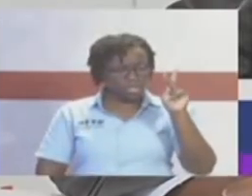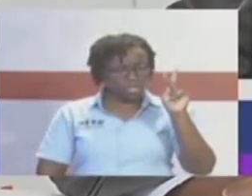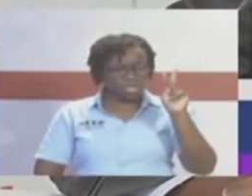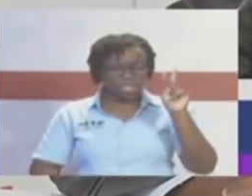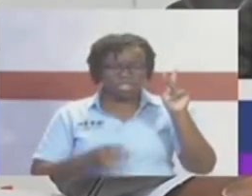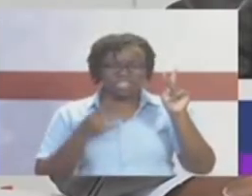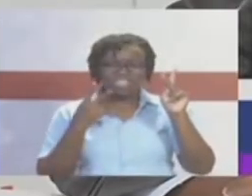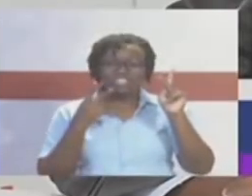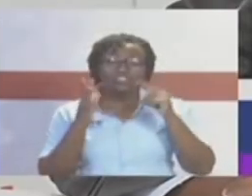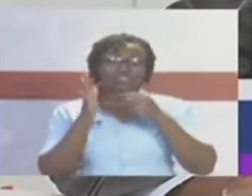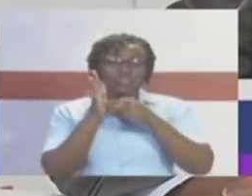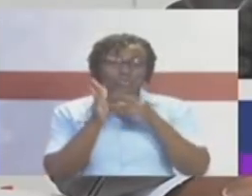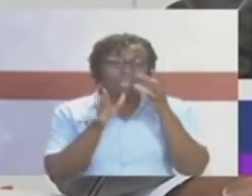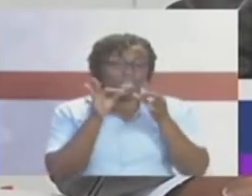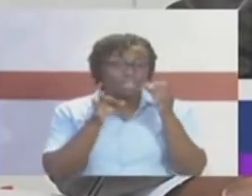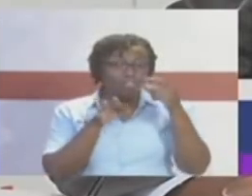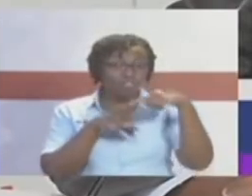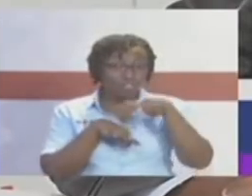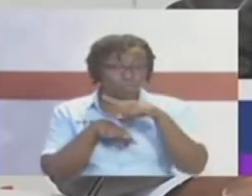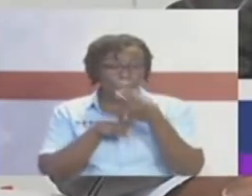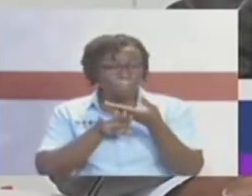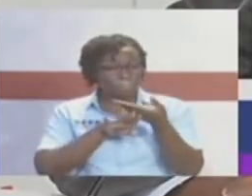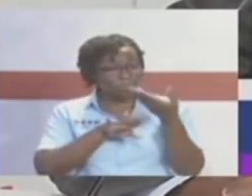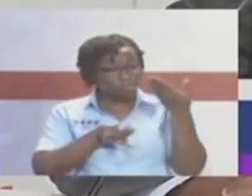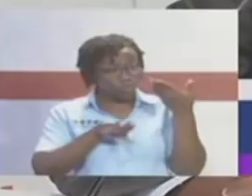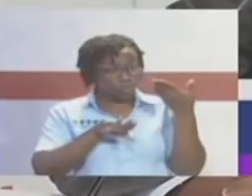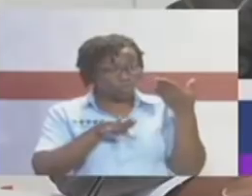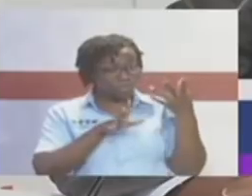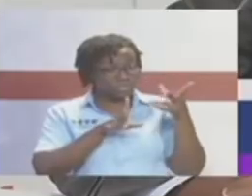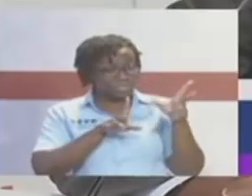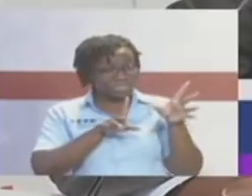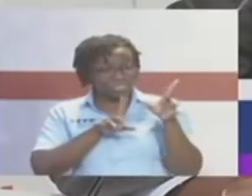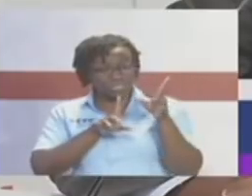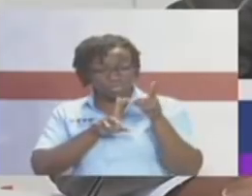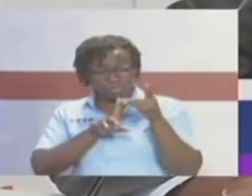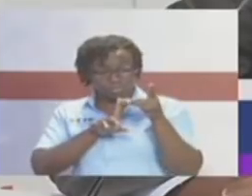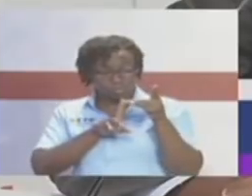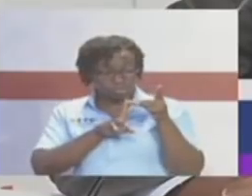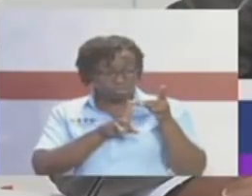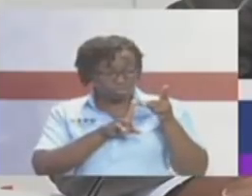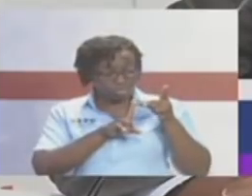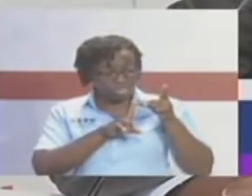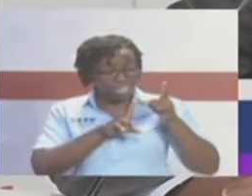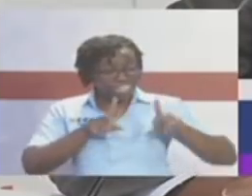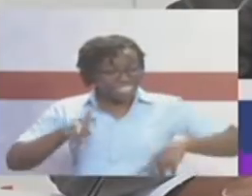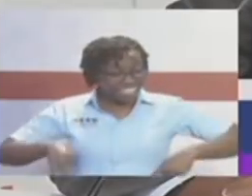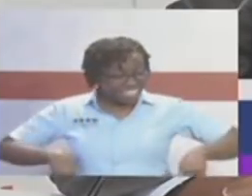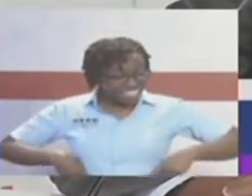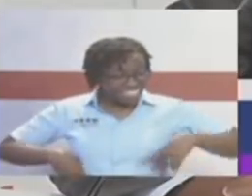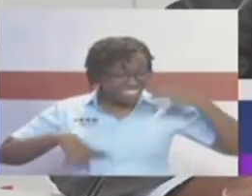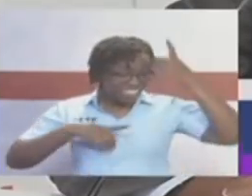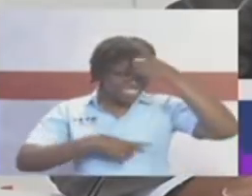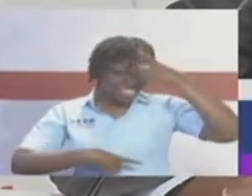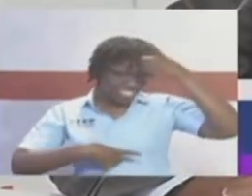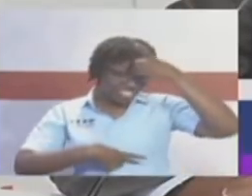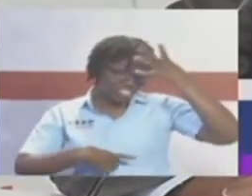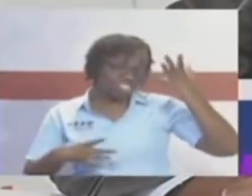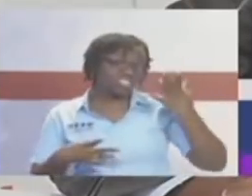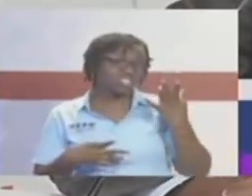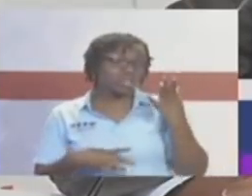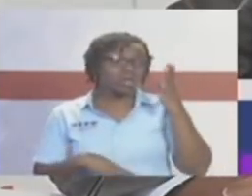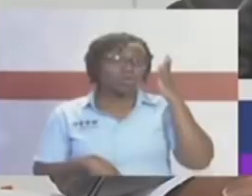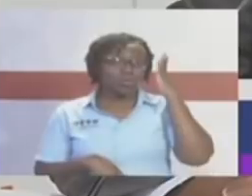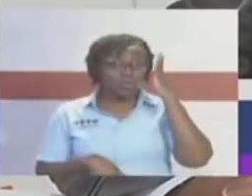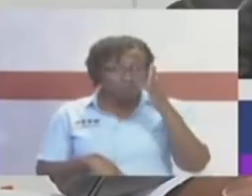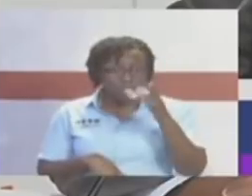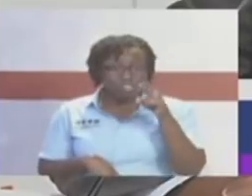had advanced chronic kidney disease or were a dialysis patient, you were more likely to die